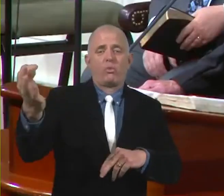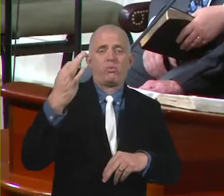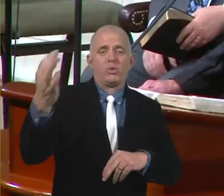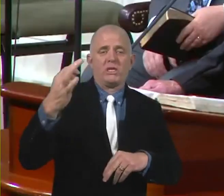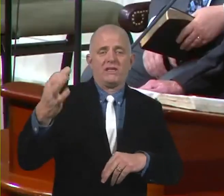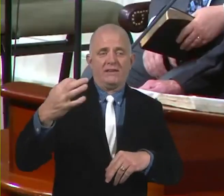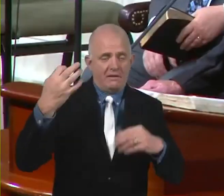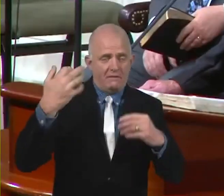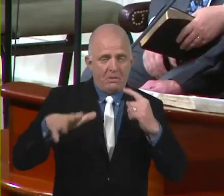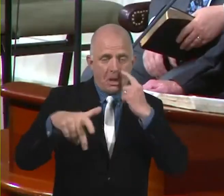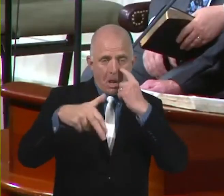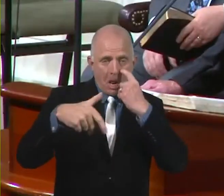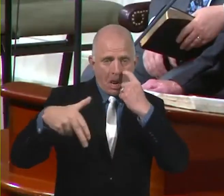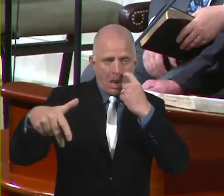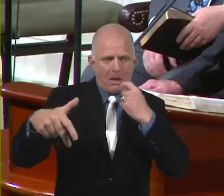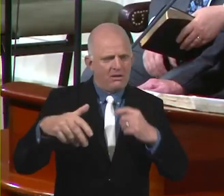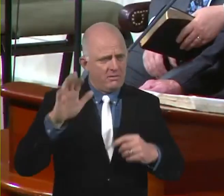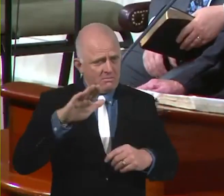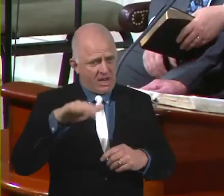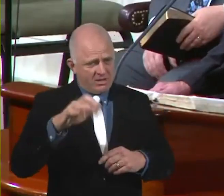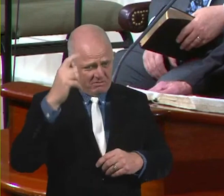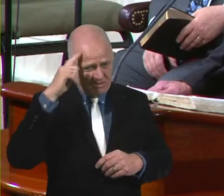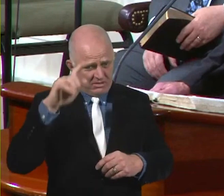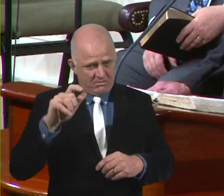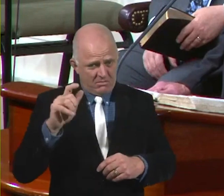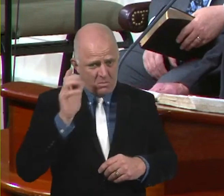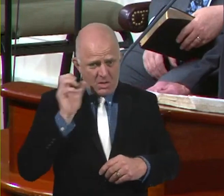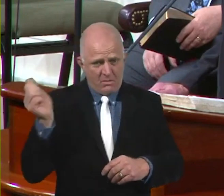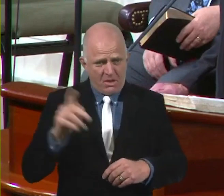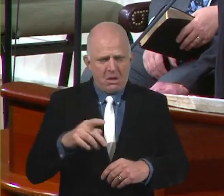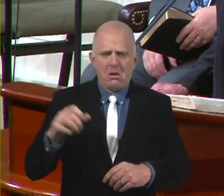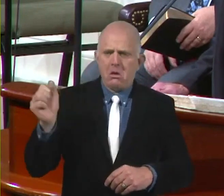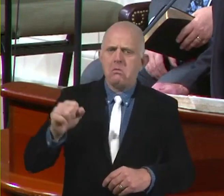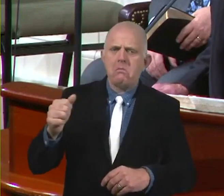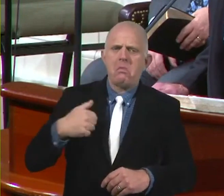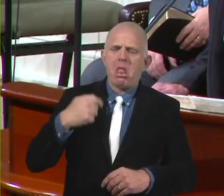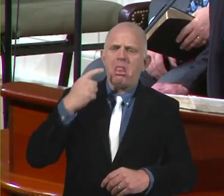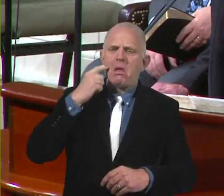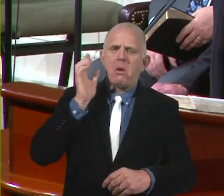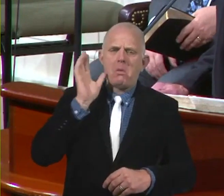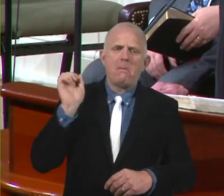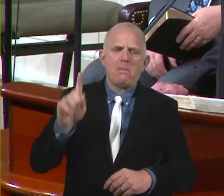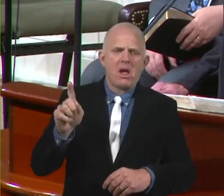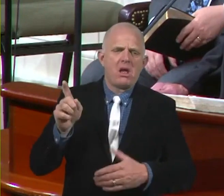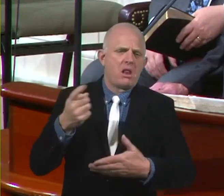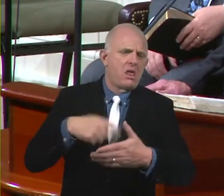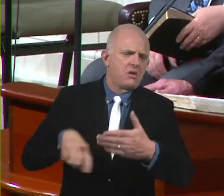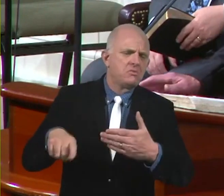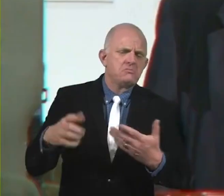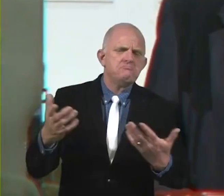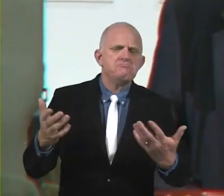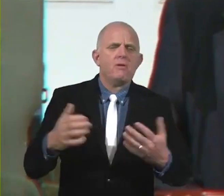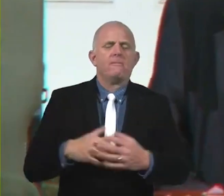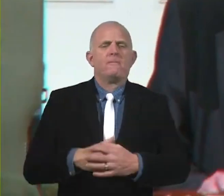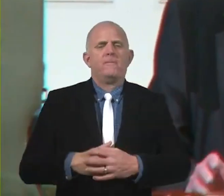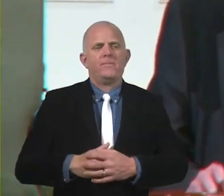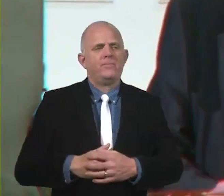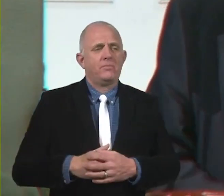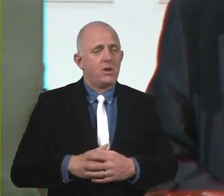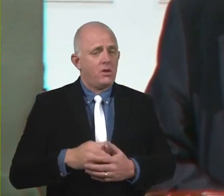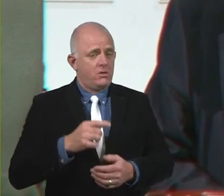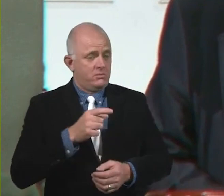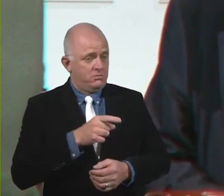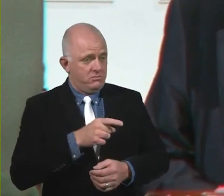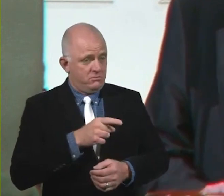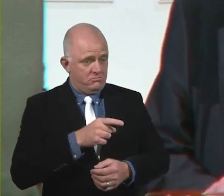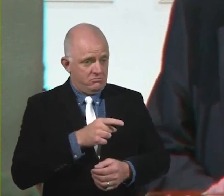said, son, you think you'll be coming back? Yeah, he said, I think so, preacher, next week probably. And he said, well, in